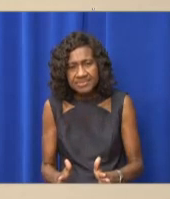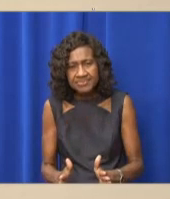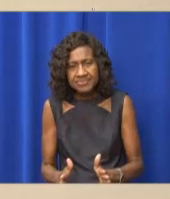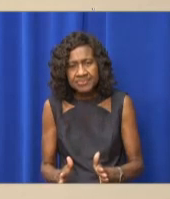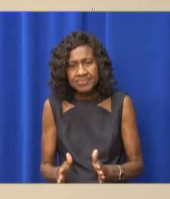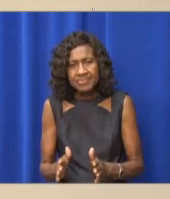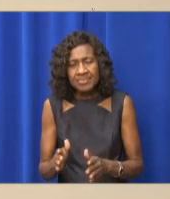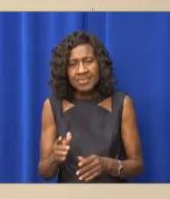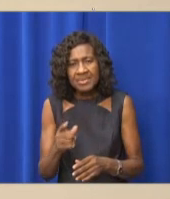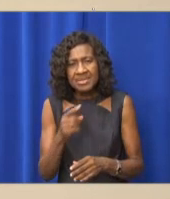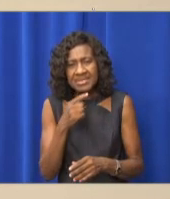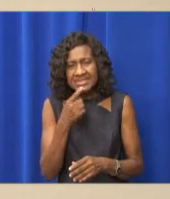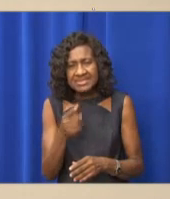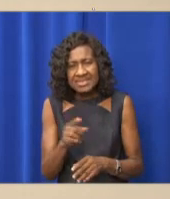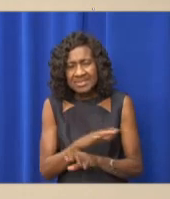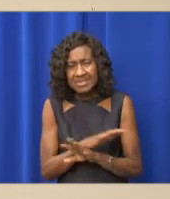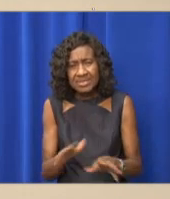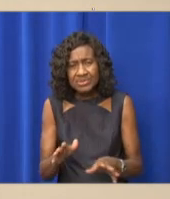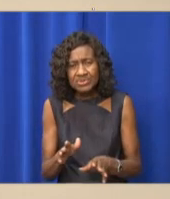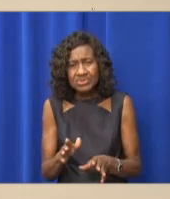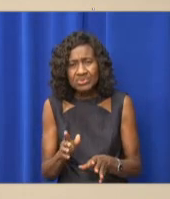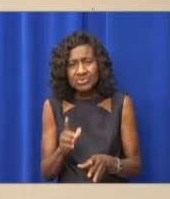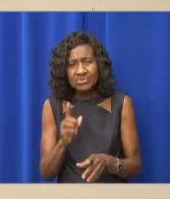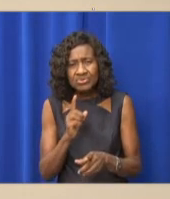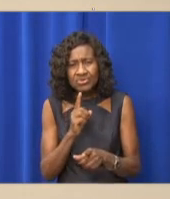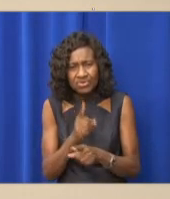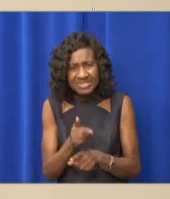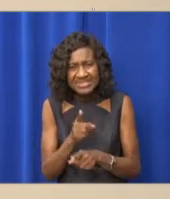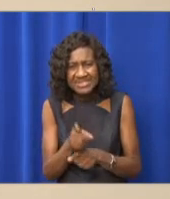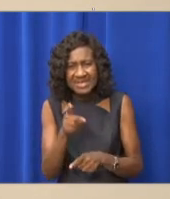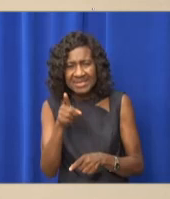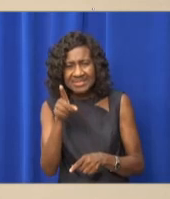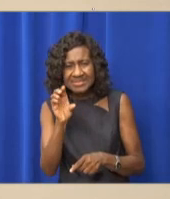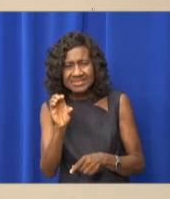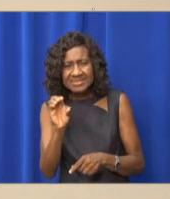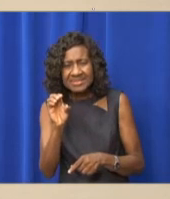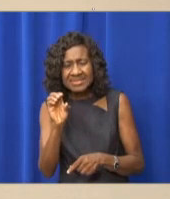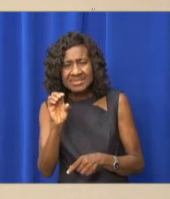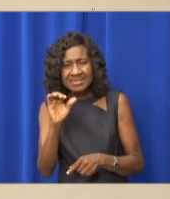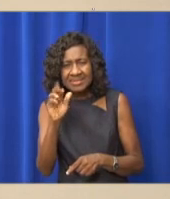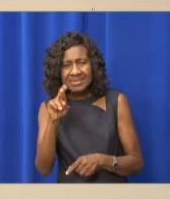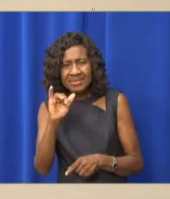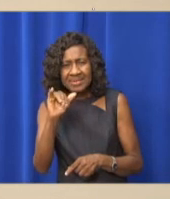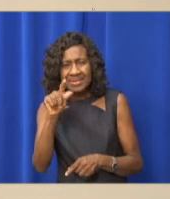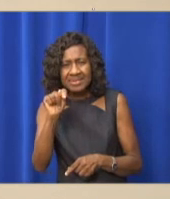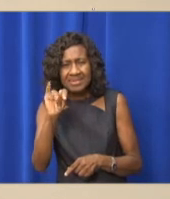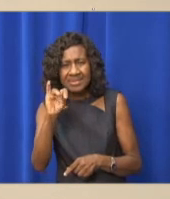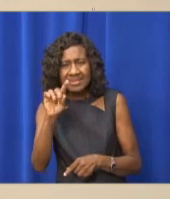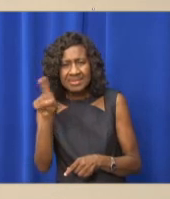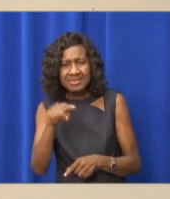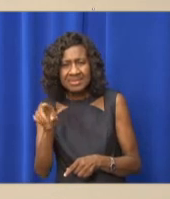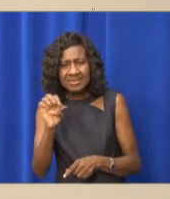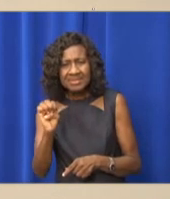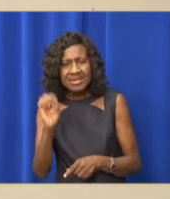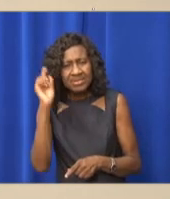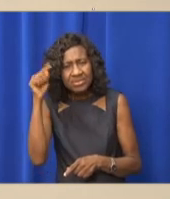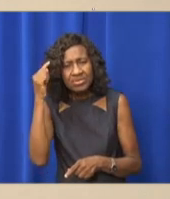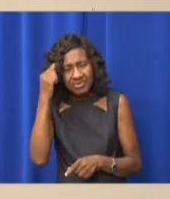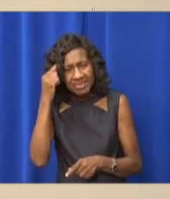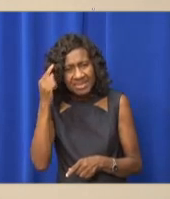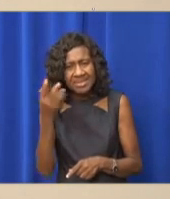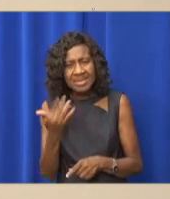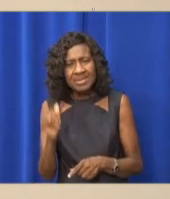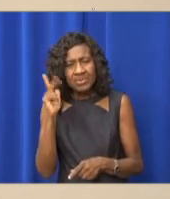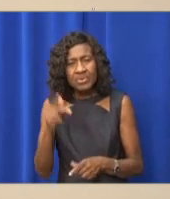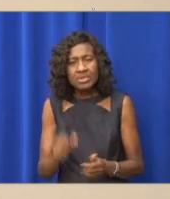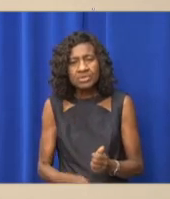SILPA makes no criticism of the government's handling of the current crisis. We will continue to support Cayman's recovery in any way possible and